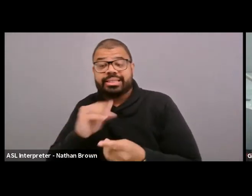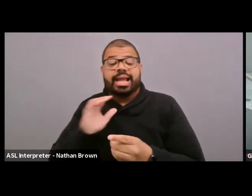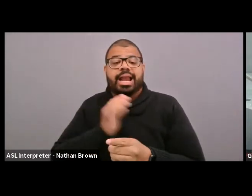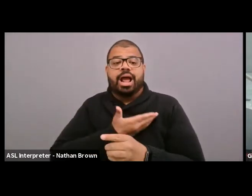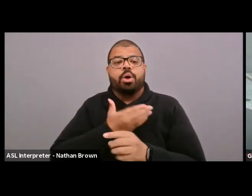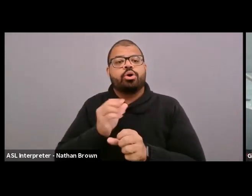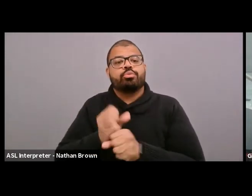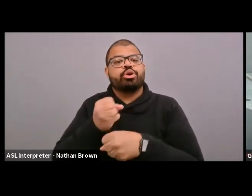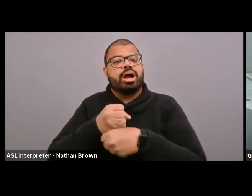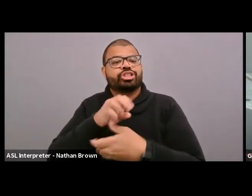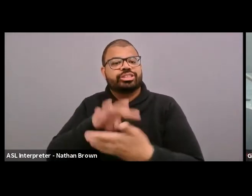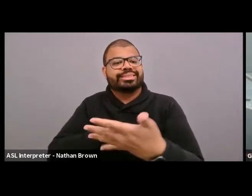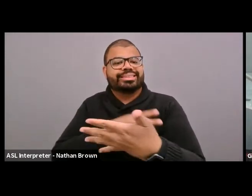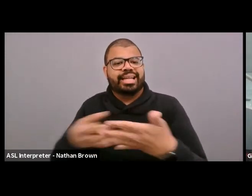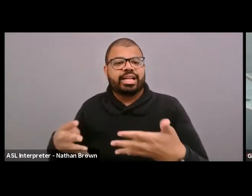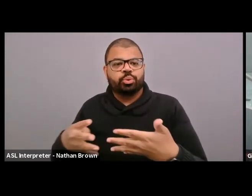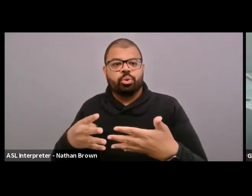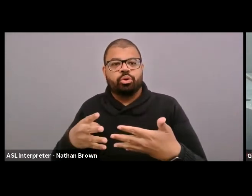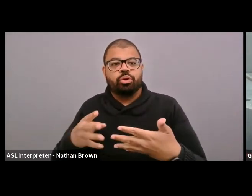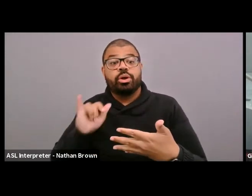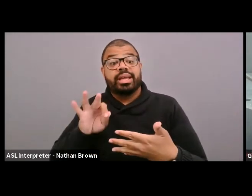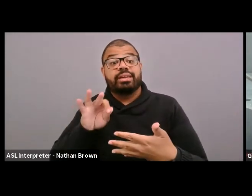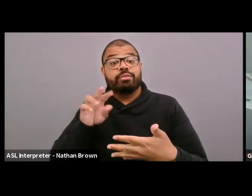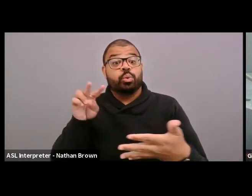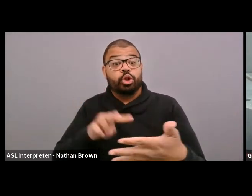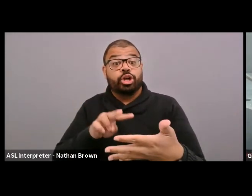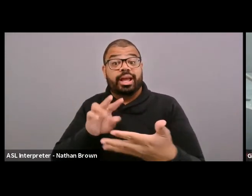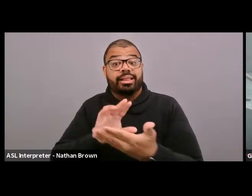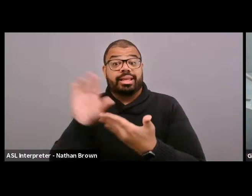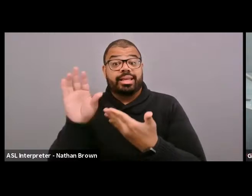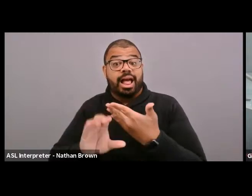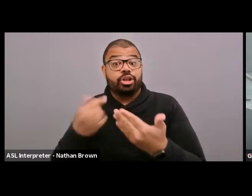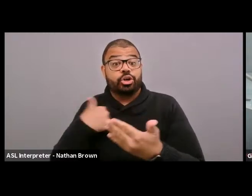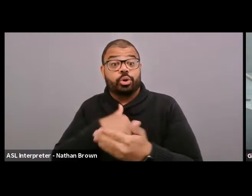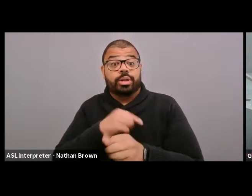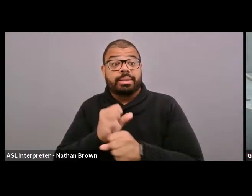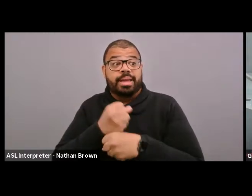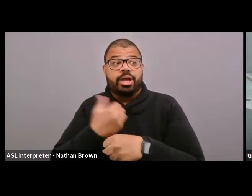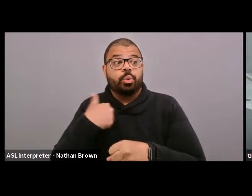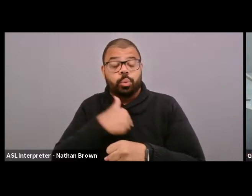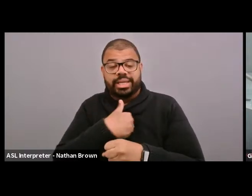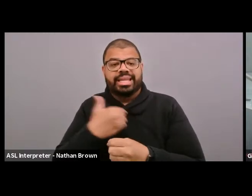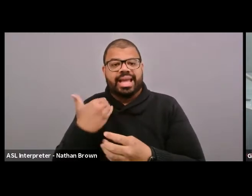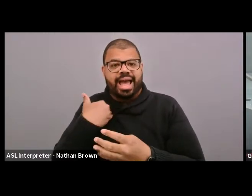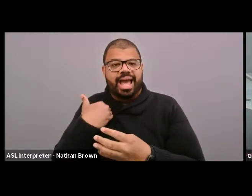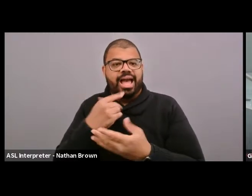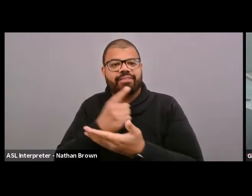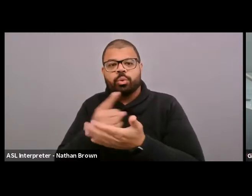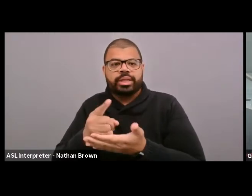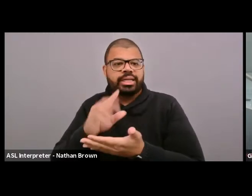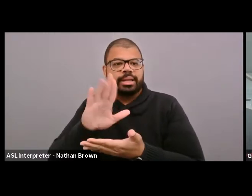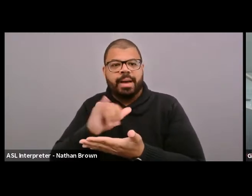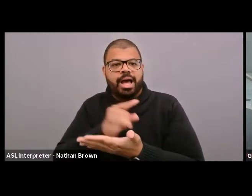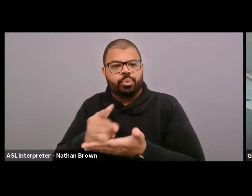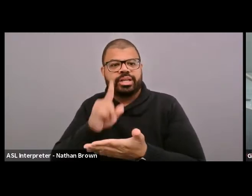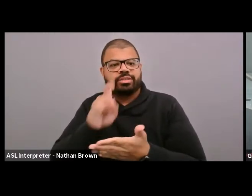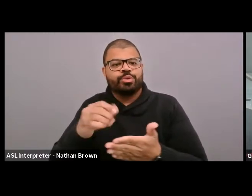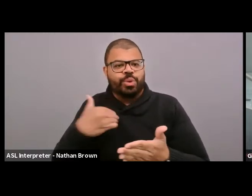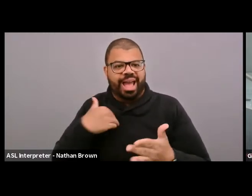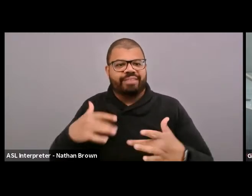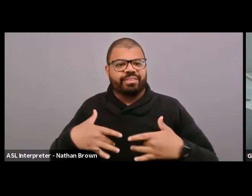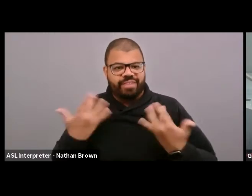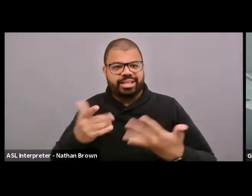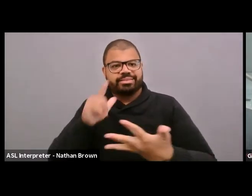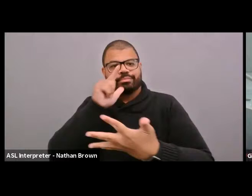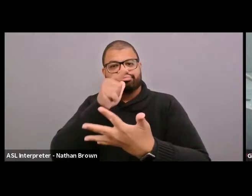schedules. This thing is pretty much, if you looked at the calendar we created, it's back to back. It's week by week. There are events that are supposed to be in there. So